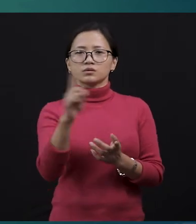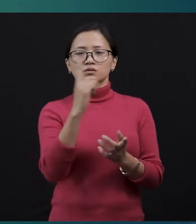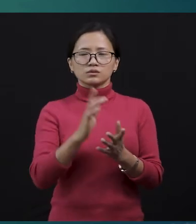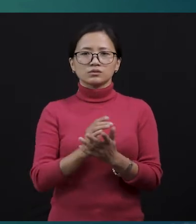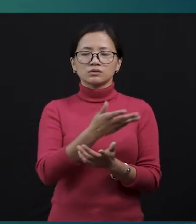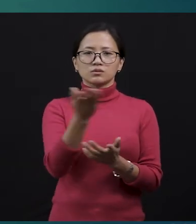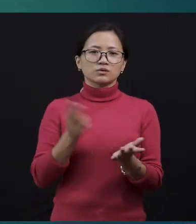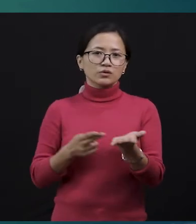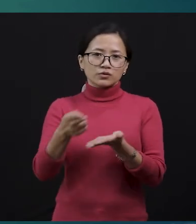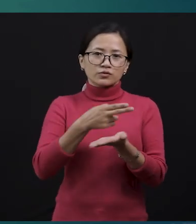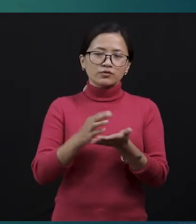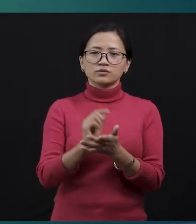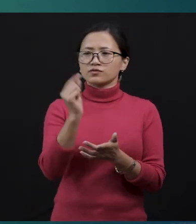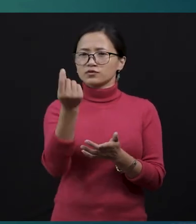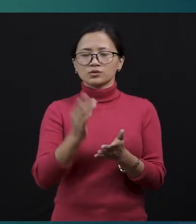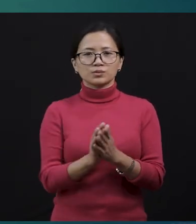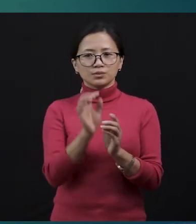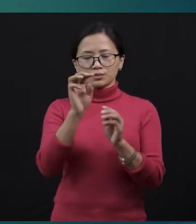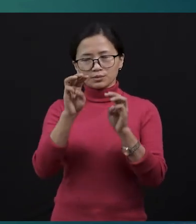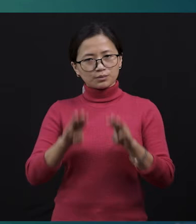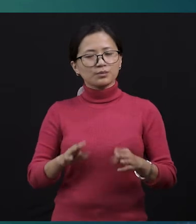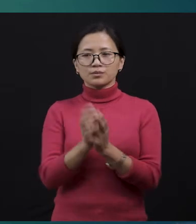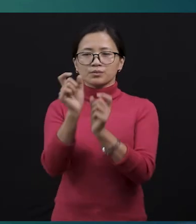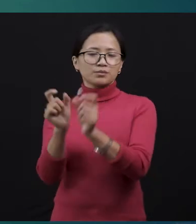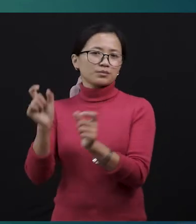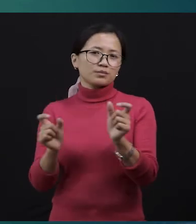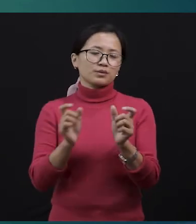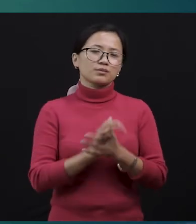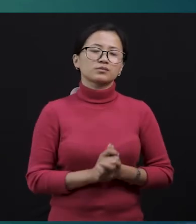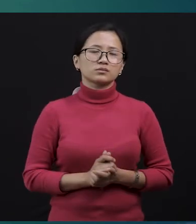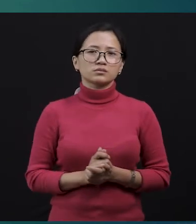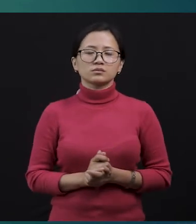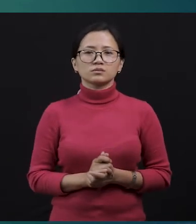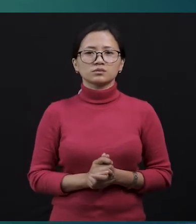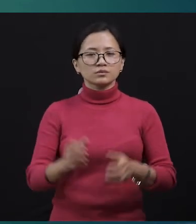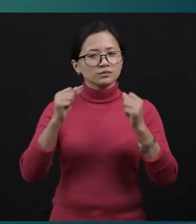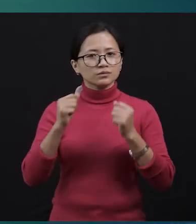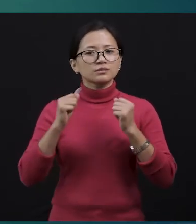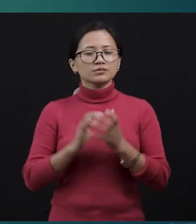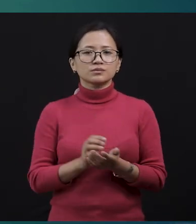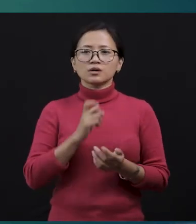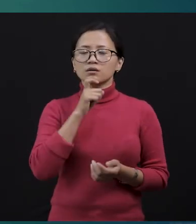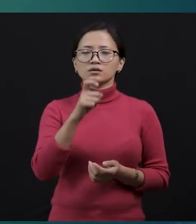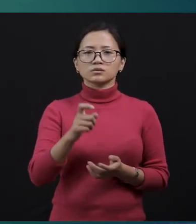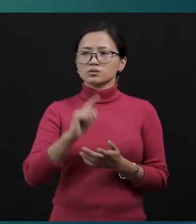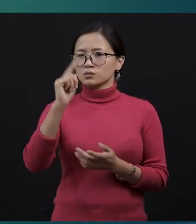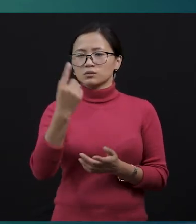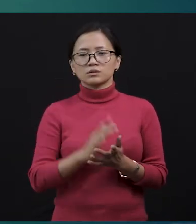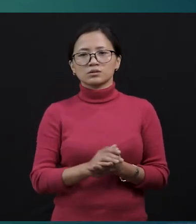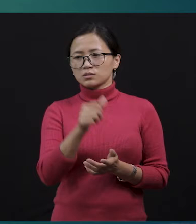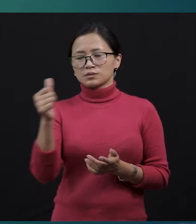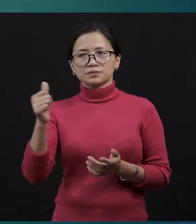own field. And with just a few members in the crew, it will be difficult for you to keep asking on one